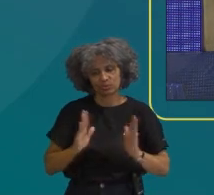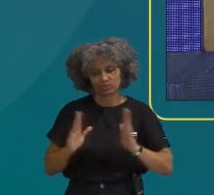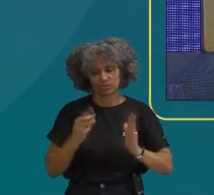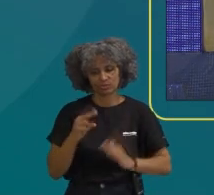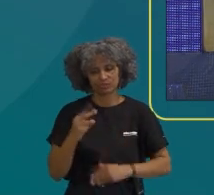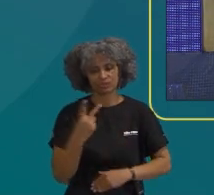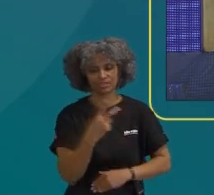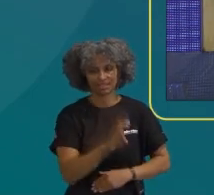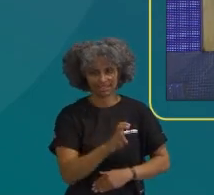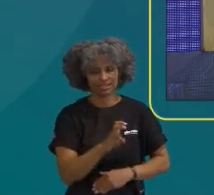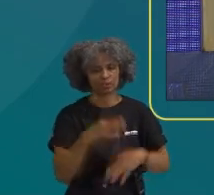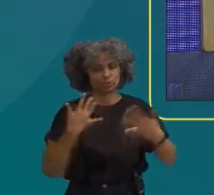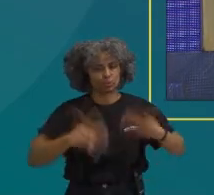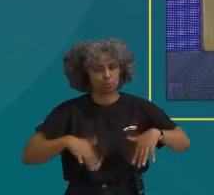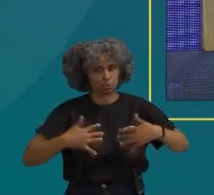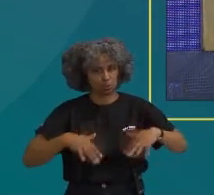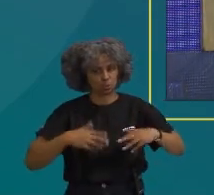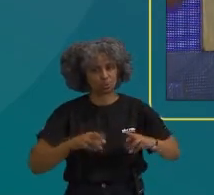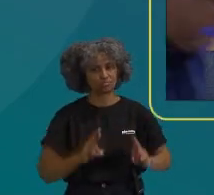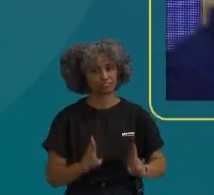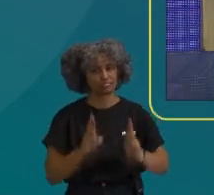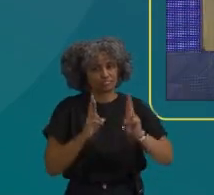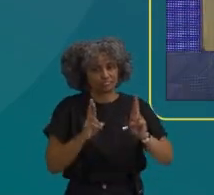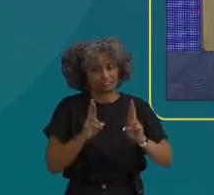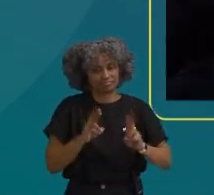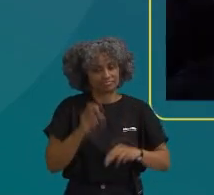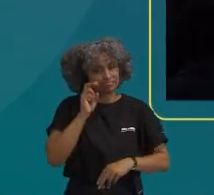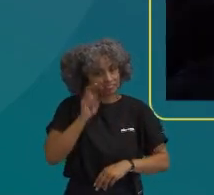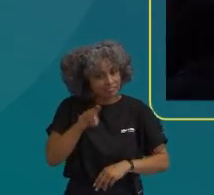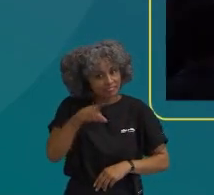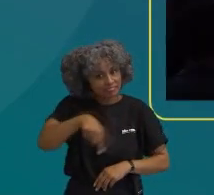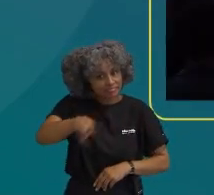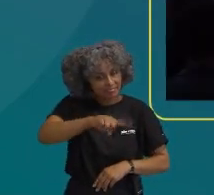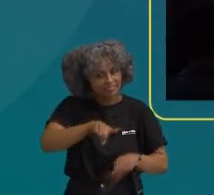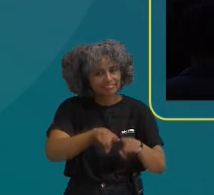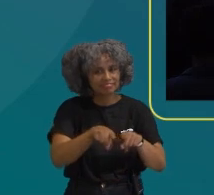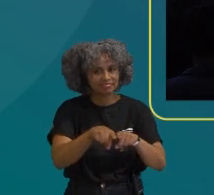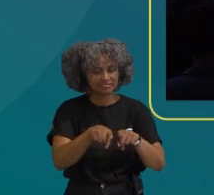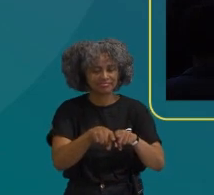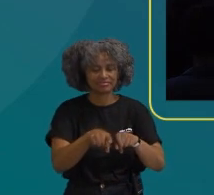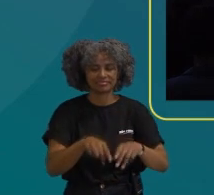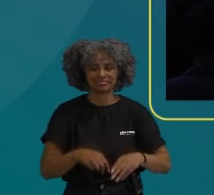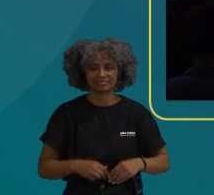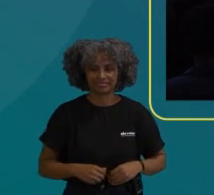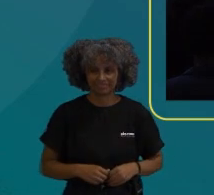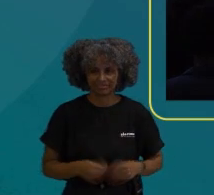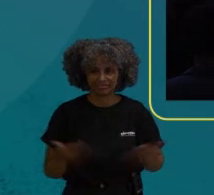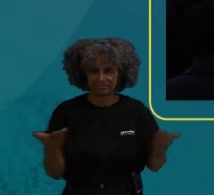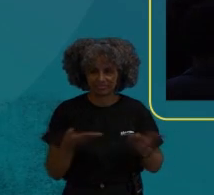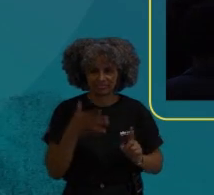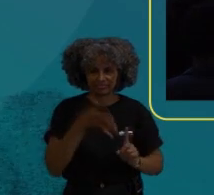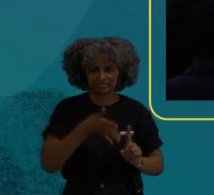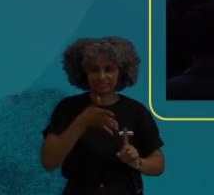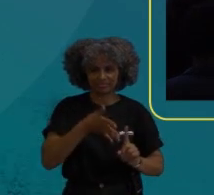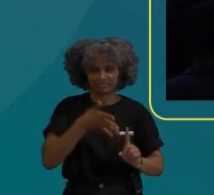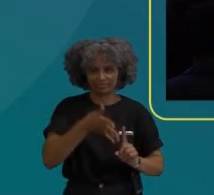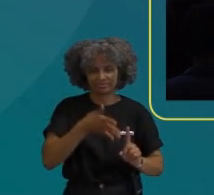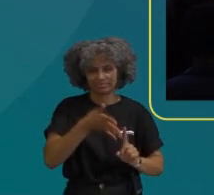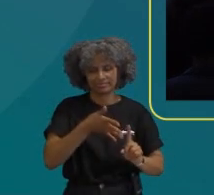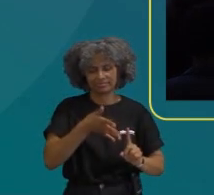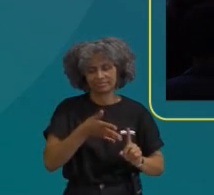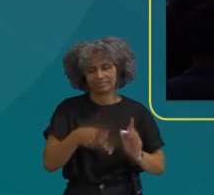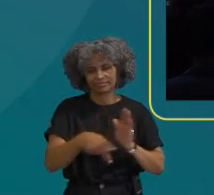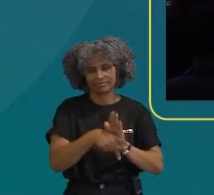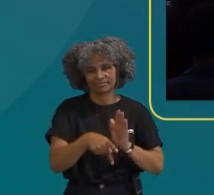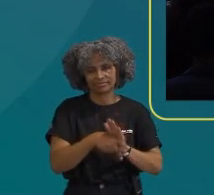Thank you very much. We are now moving to an island city, Del Carmen in the Philippines. We're going to